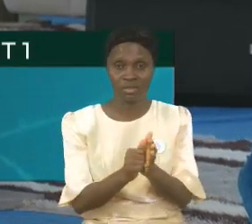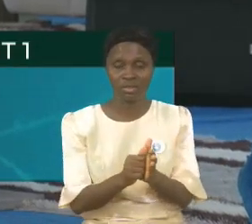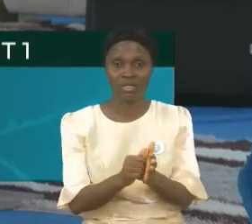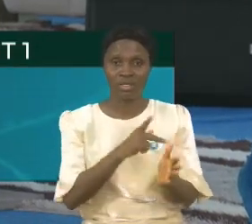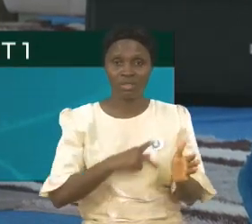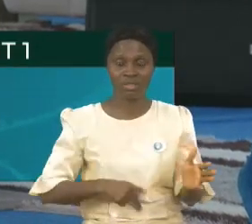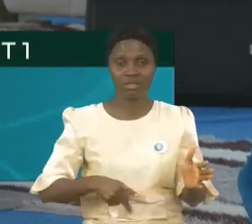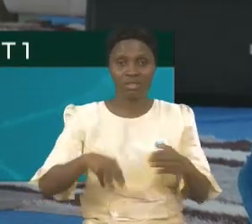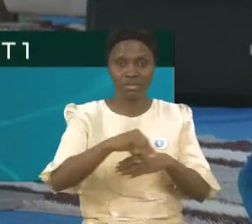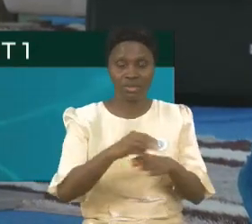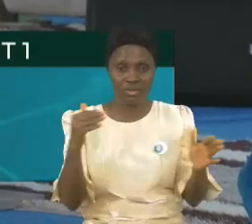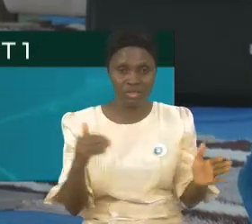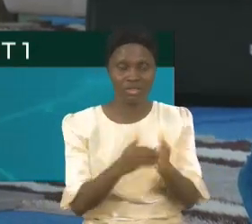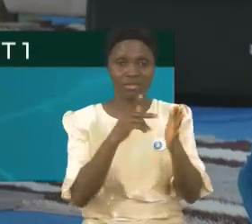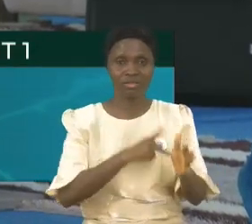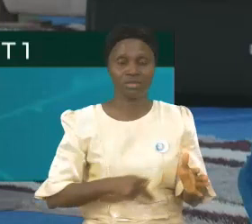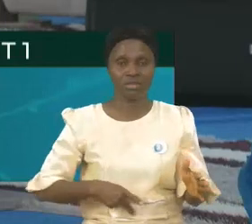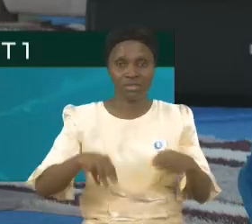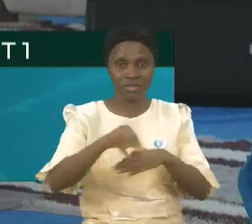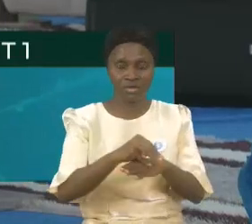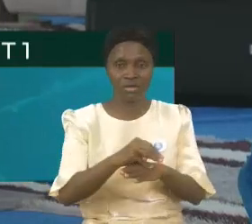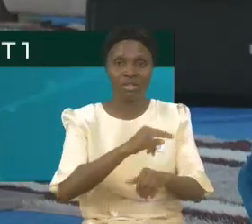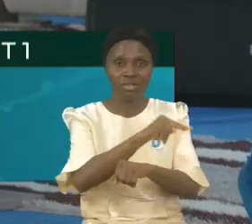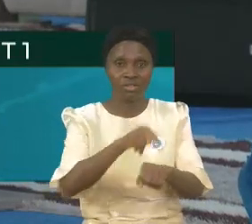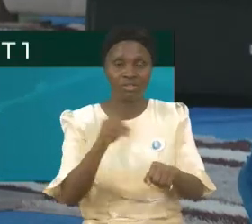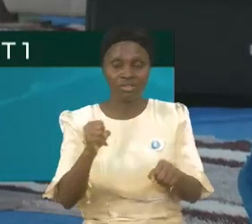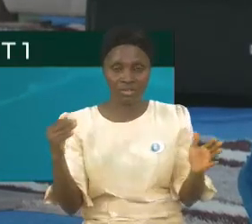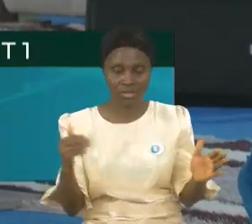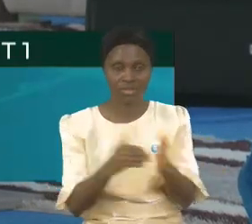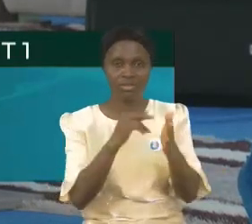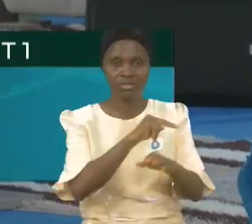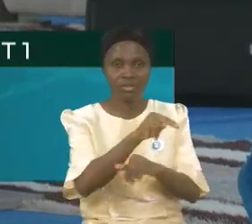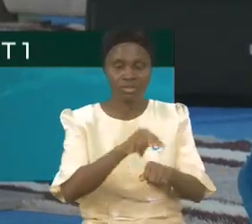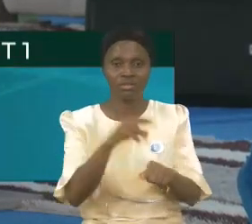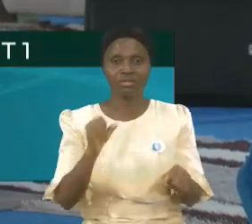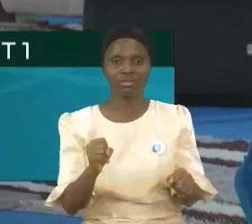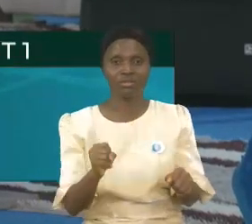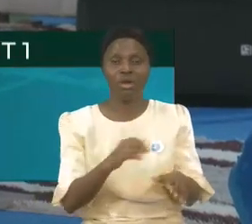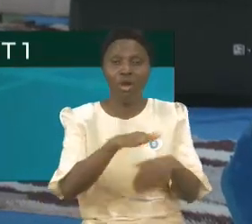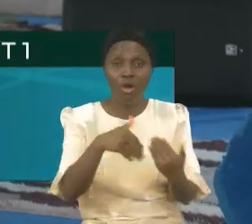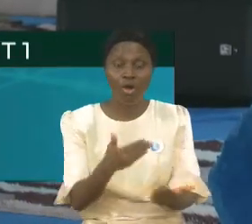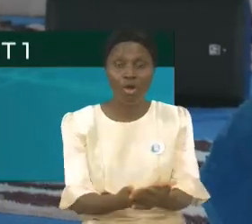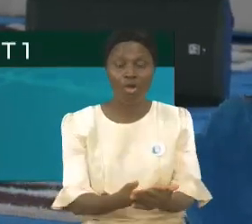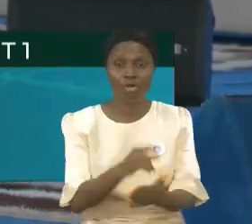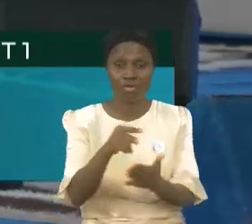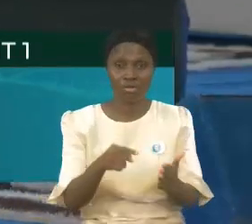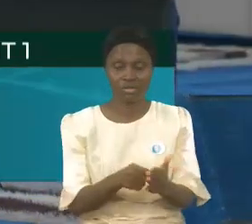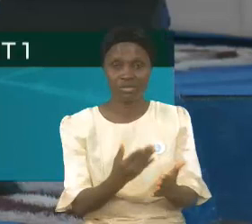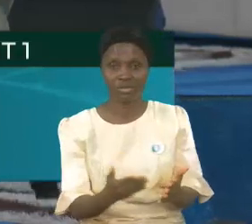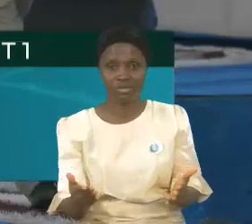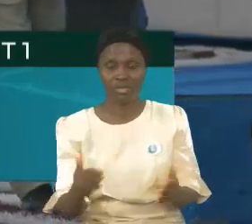nation against kingdom. There'll be earthquake and there'll be tornadoes, there'll be all these various things. And then we're told in Luke